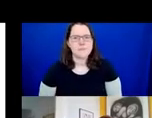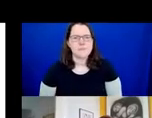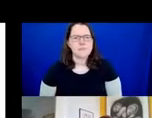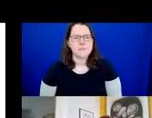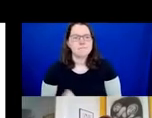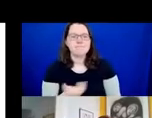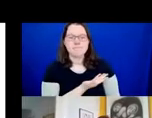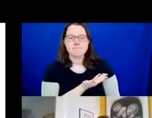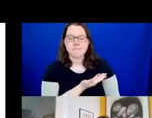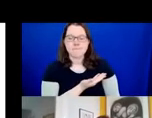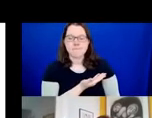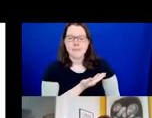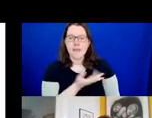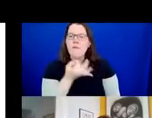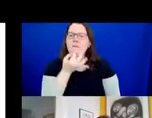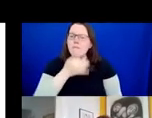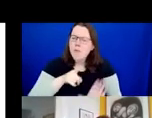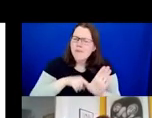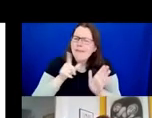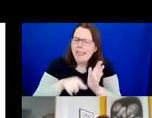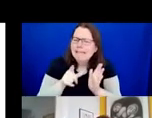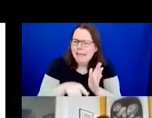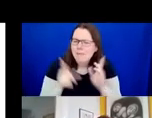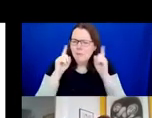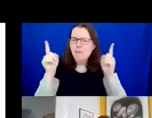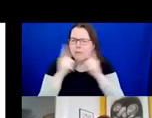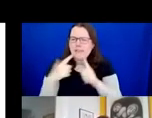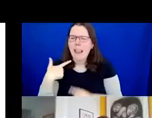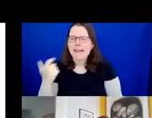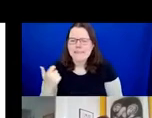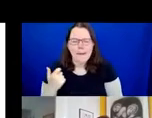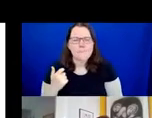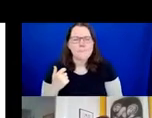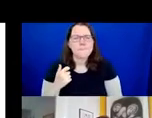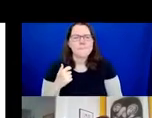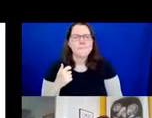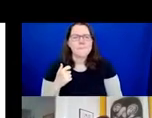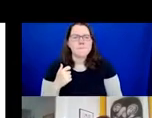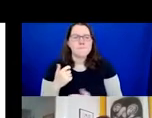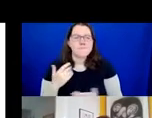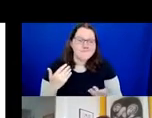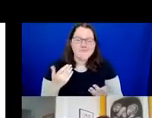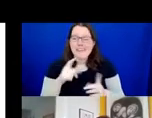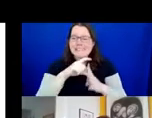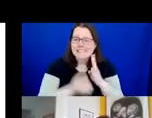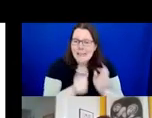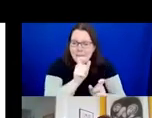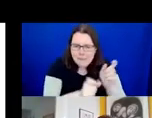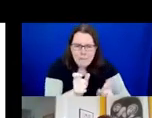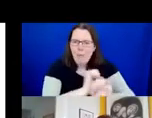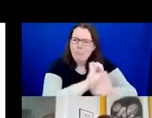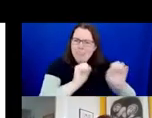So fast forward a few years, and at the University of Leicester, driven by the absence of stories of disability